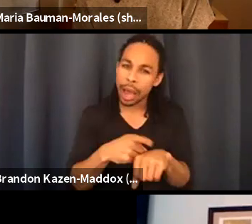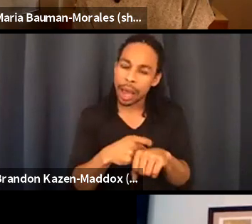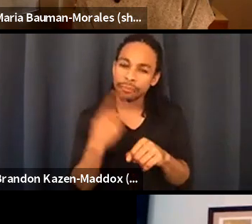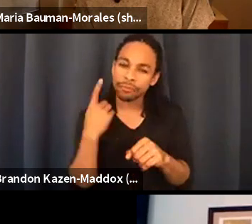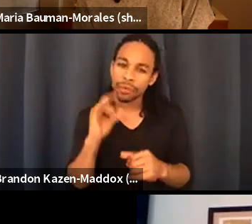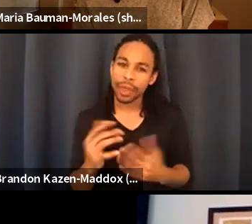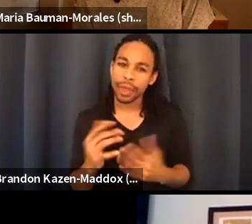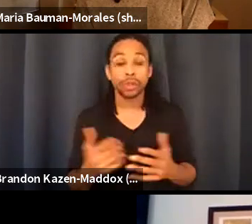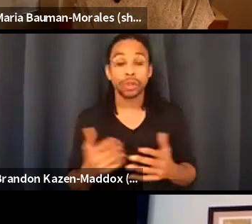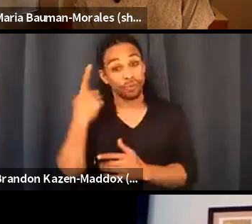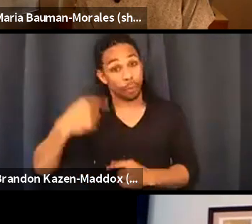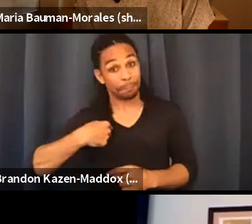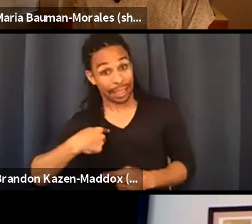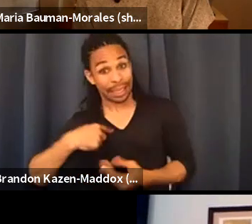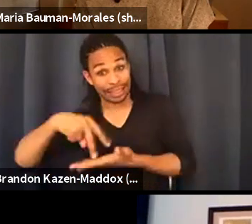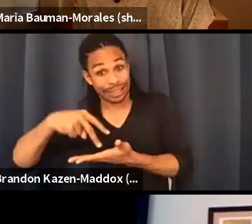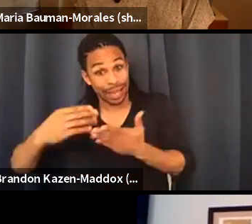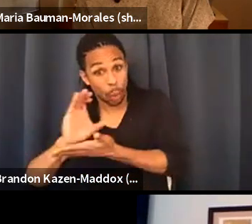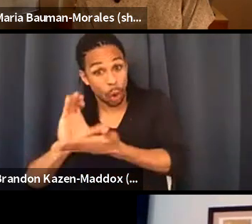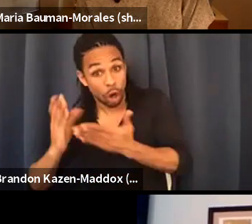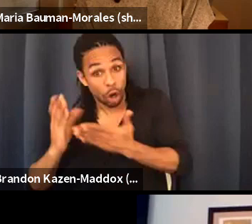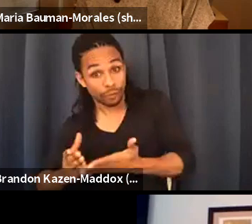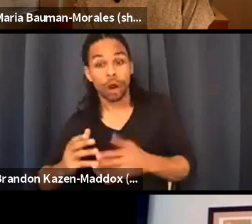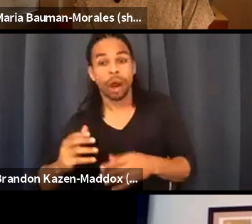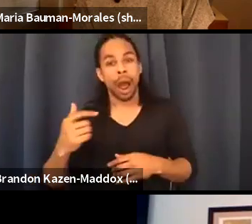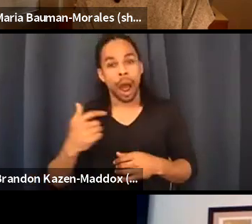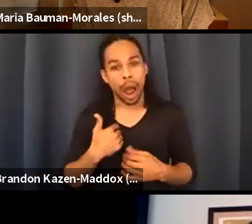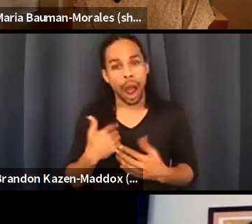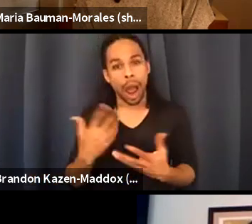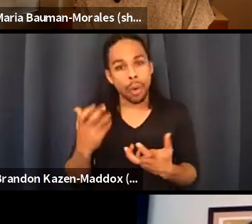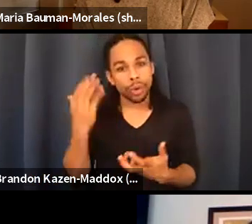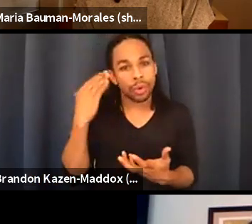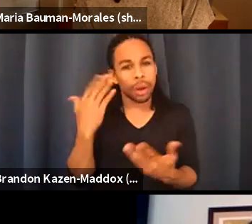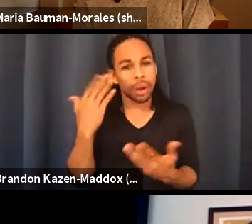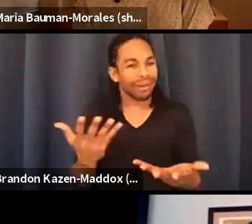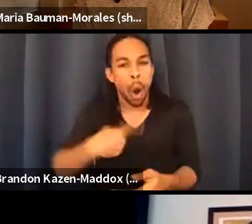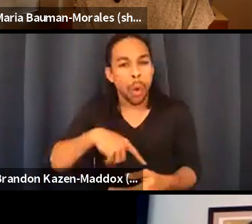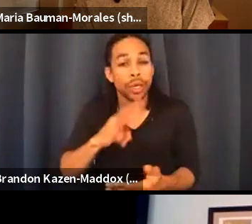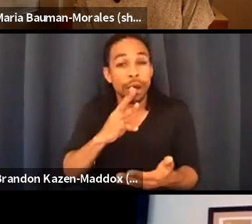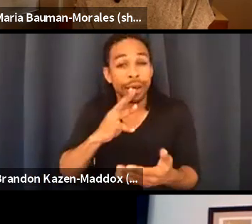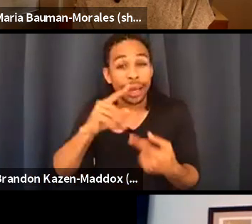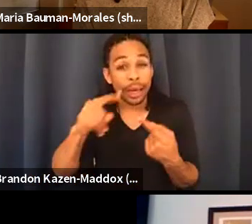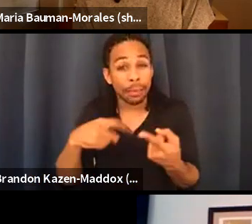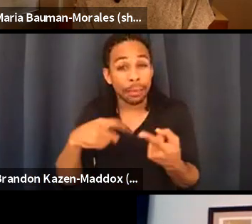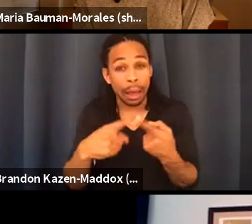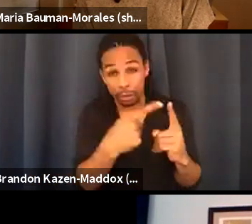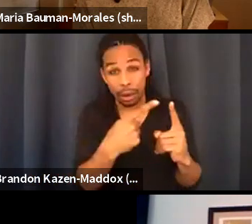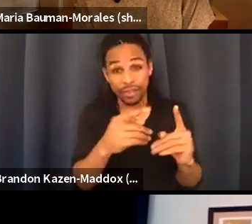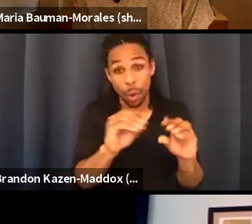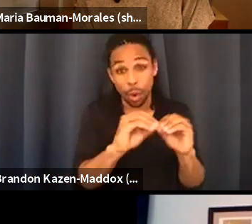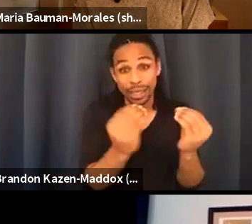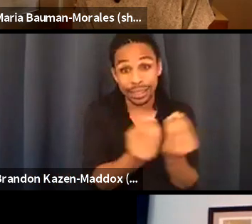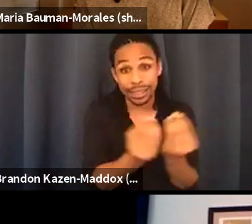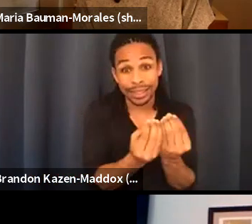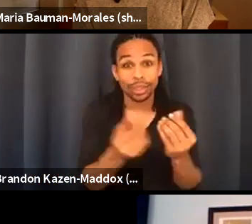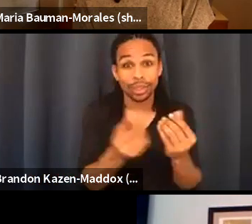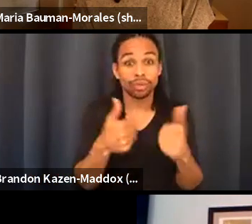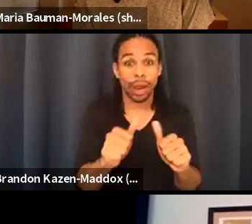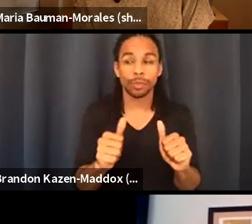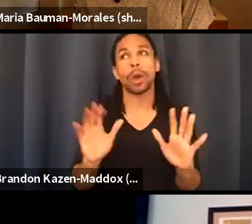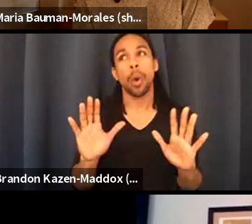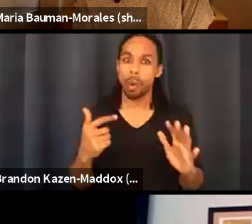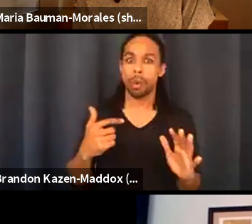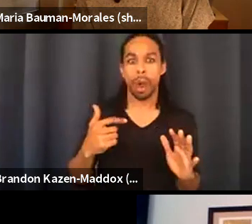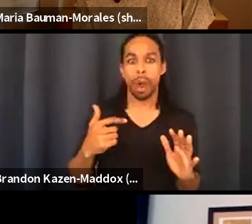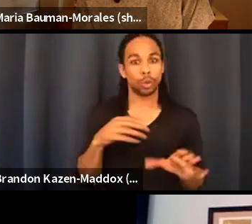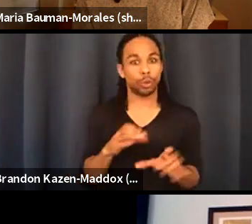to like keep its conscience clear and an artist trying to be whatever they're doing. And